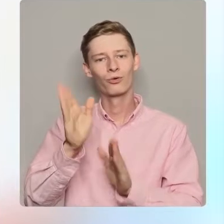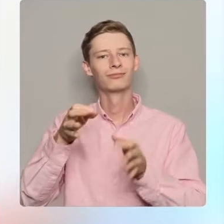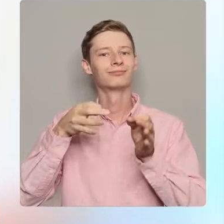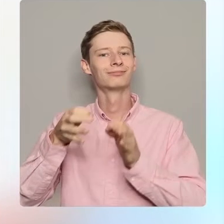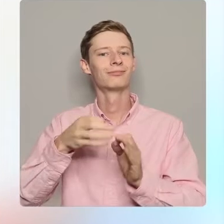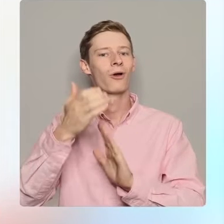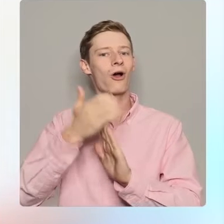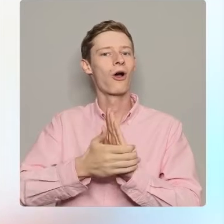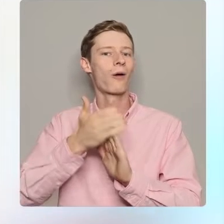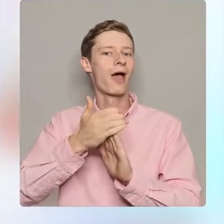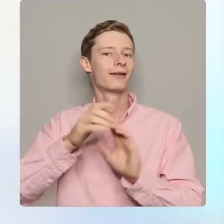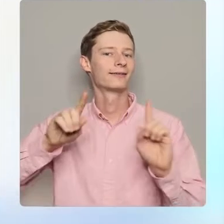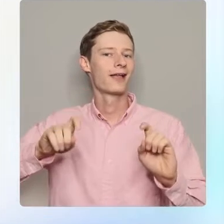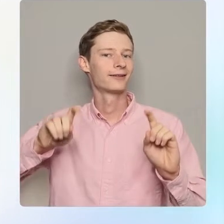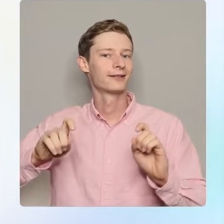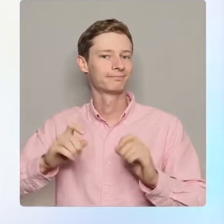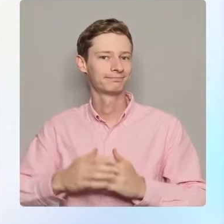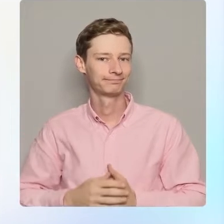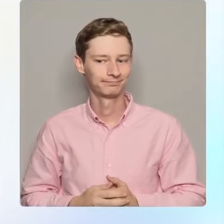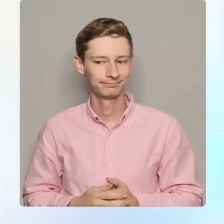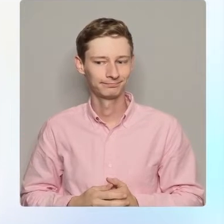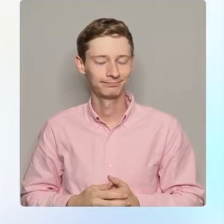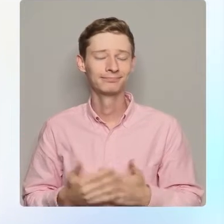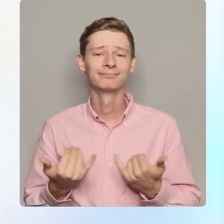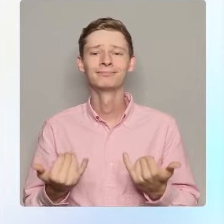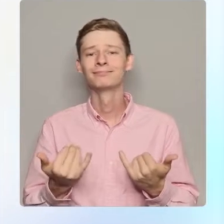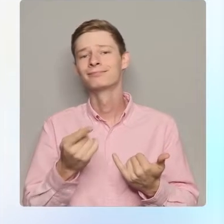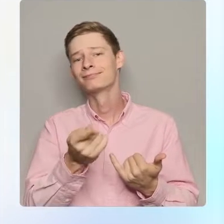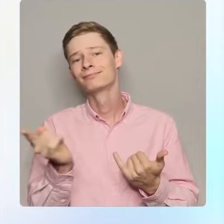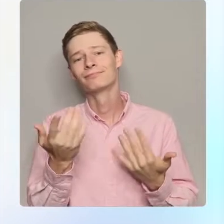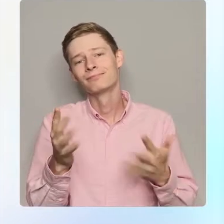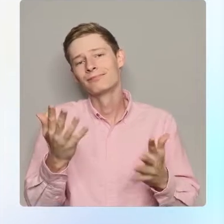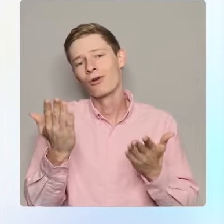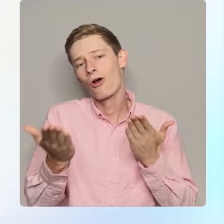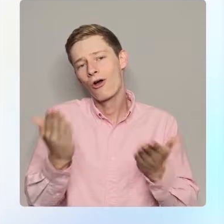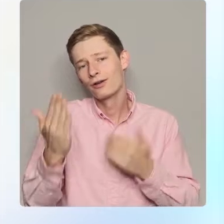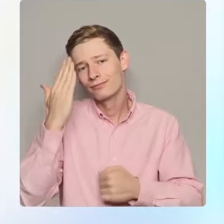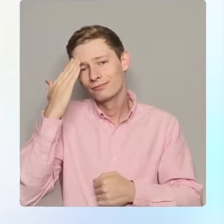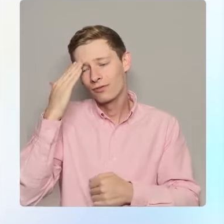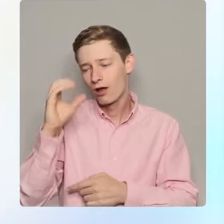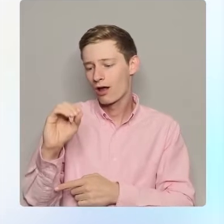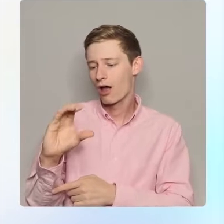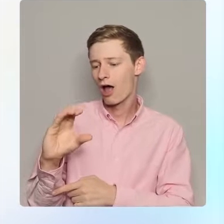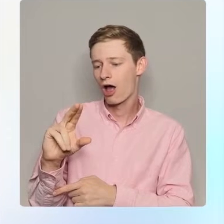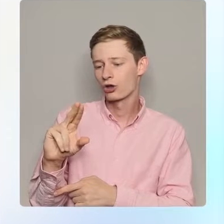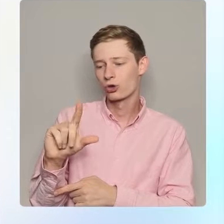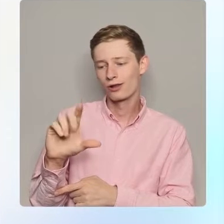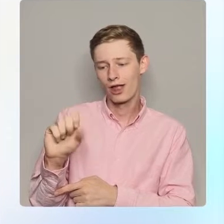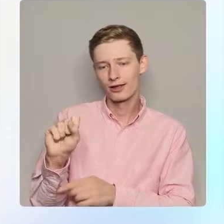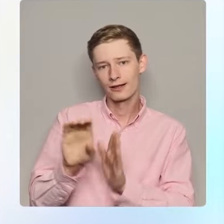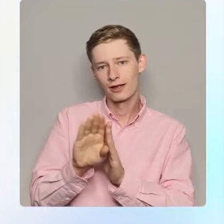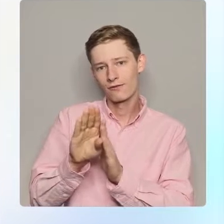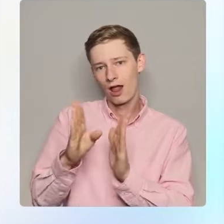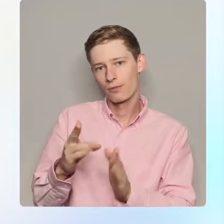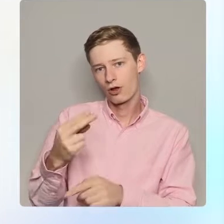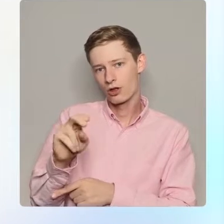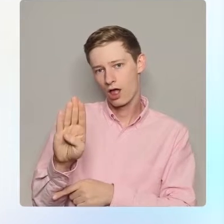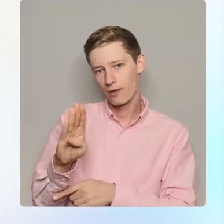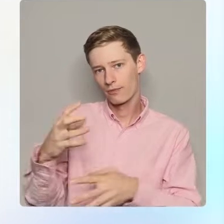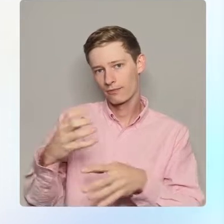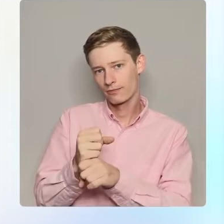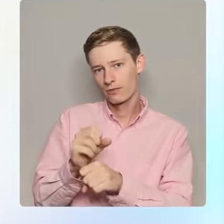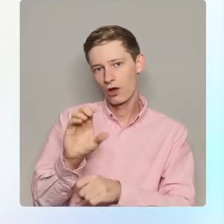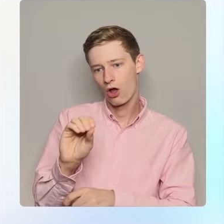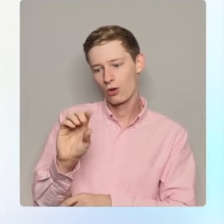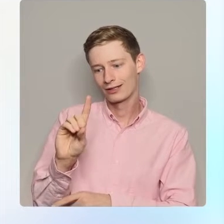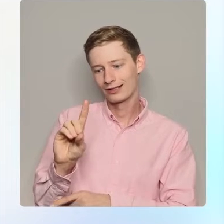on-device automated testing. Now, some of you may already be familiar with the Oculus Developer Hub, or ODH. Today, I